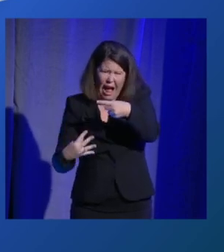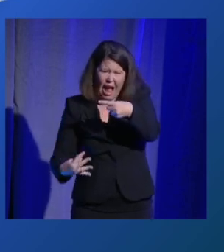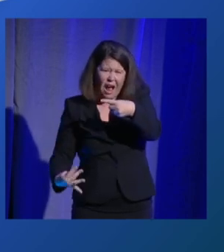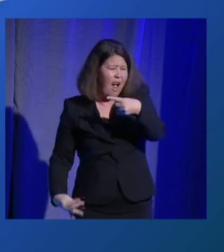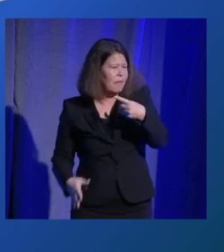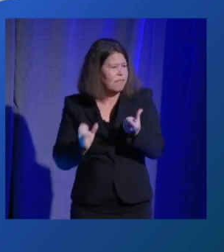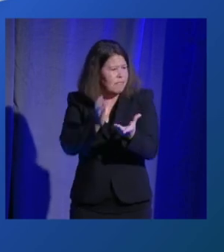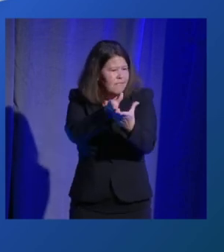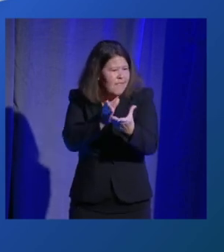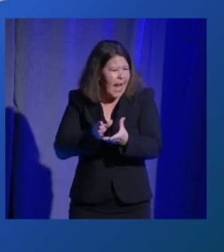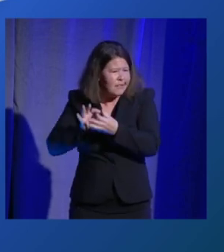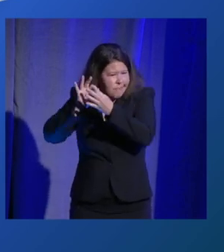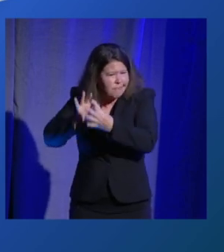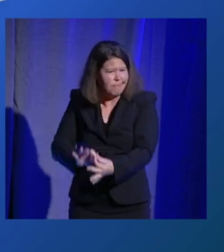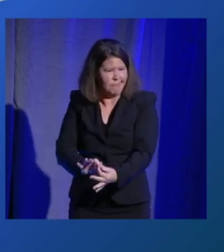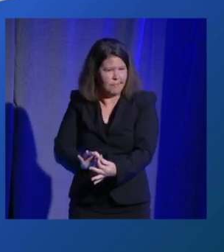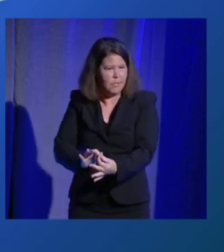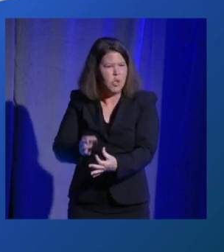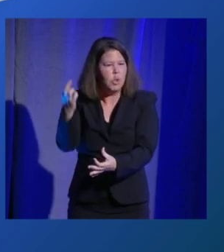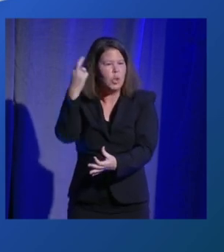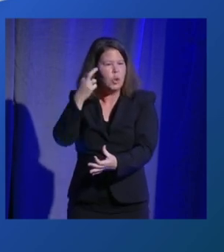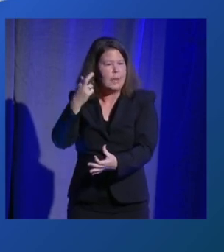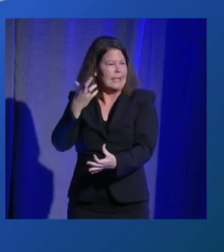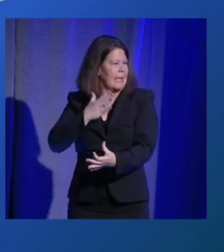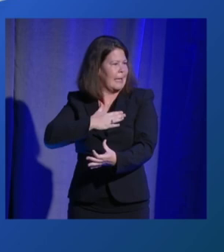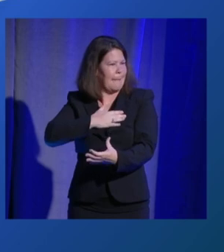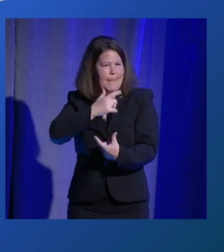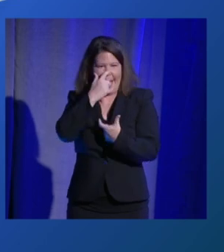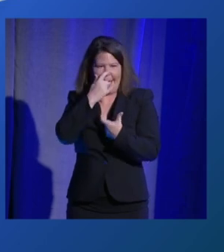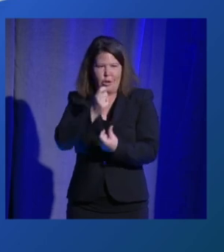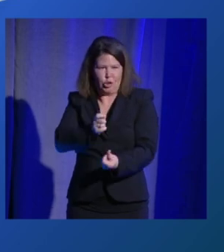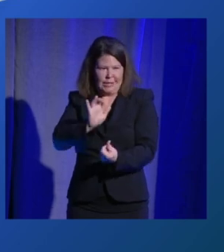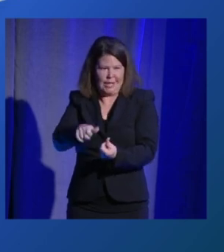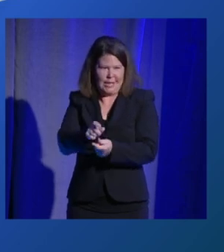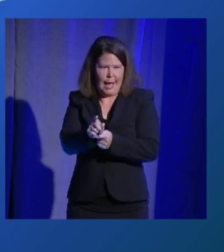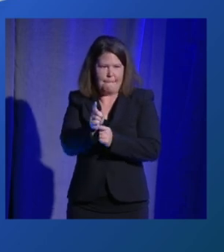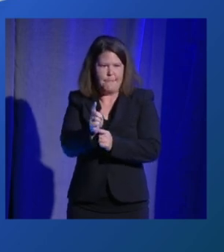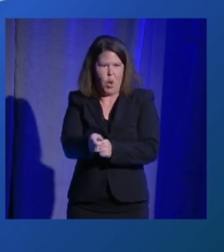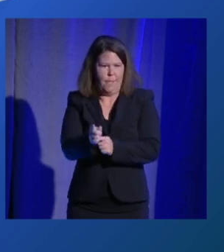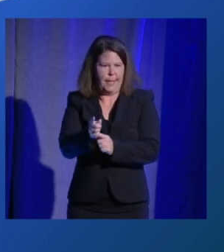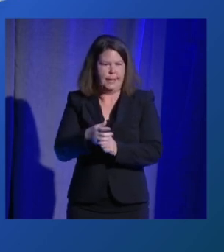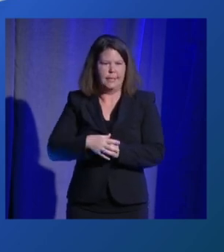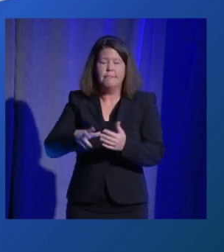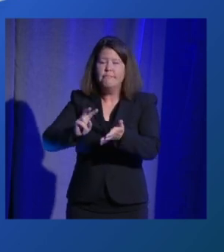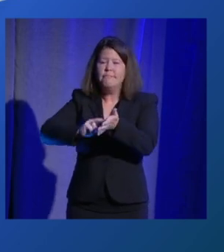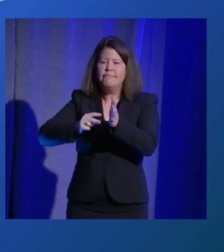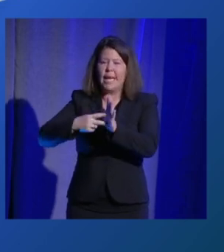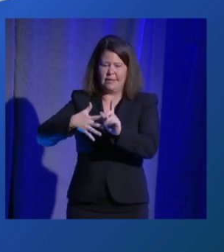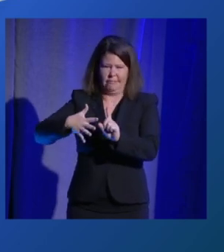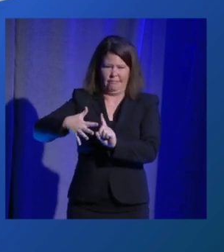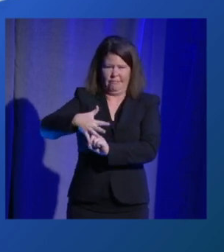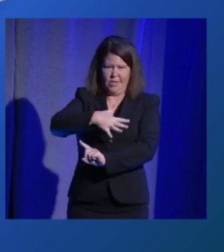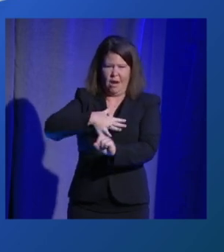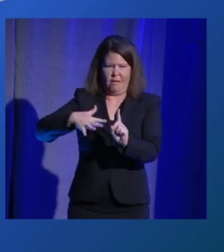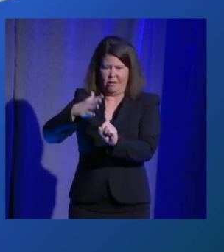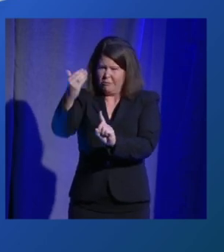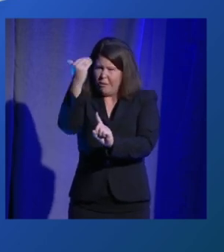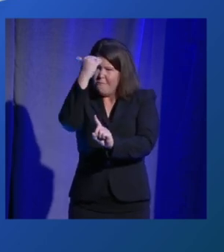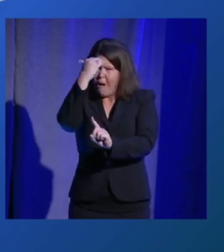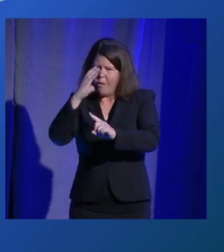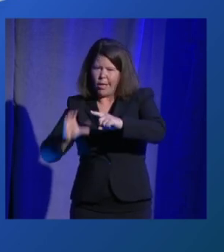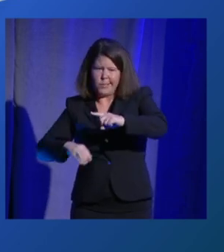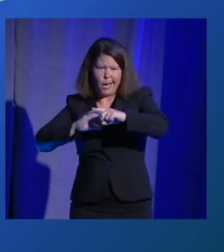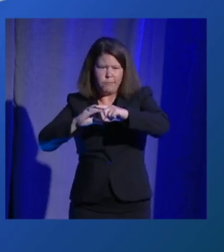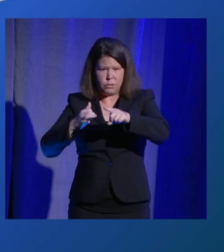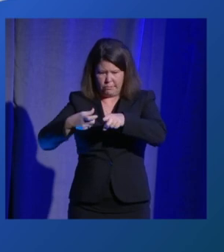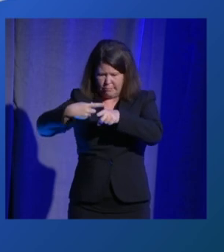relevant to why I'm interested in it at this moment it has context it has knowledge it has information